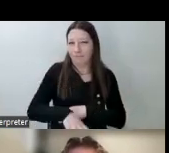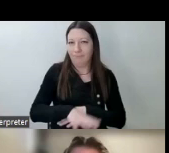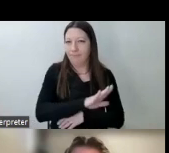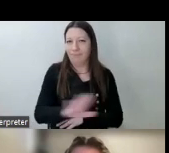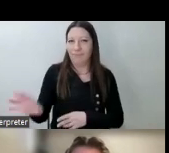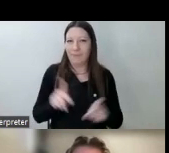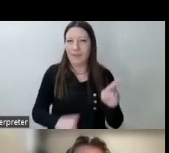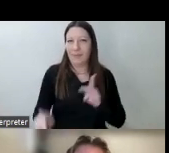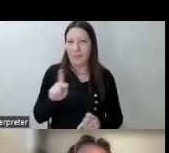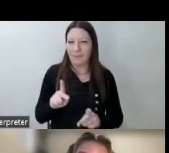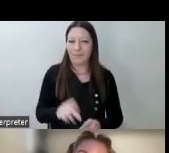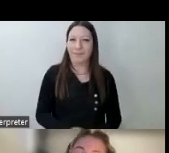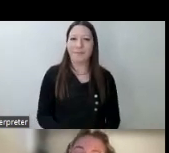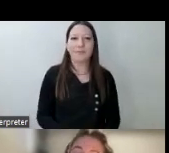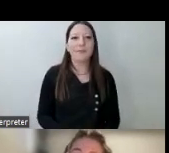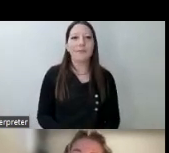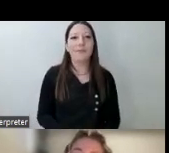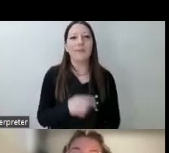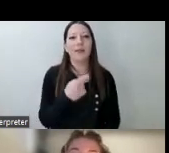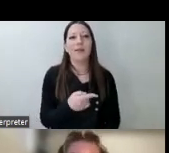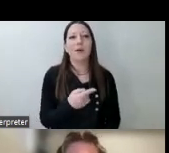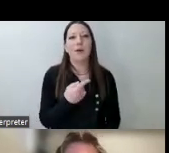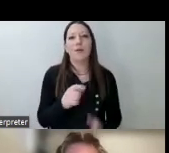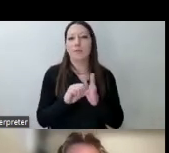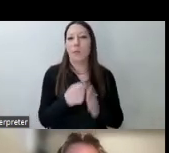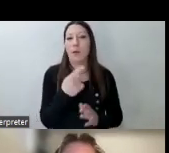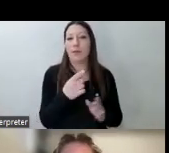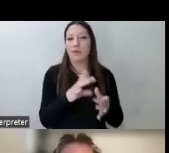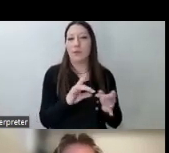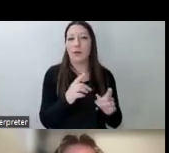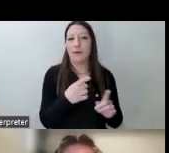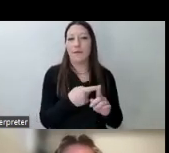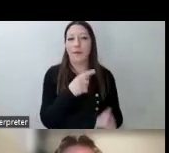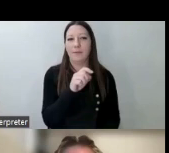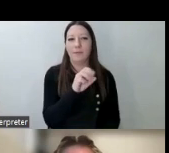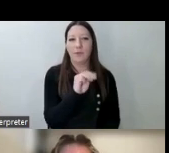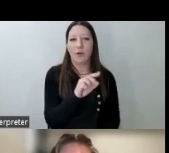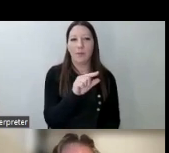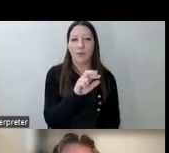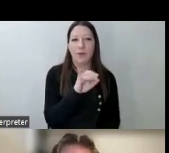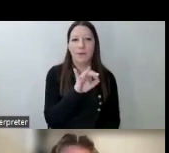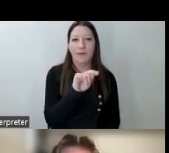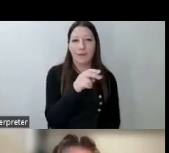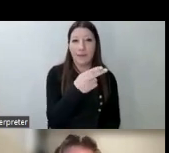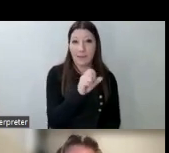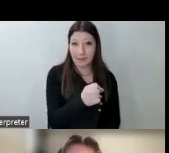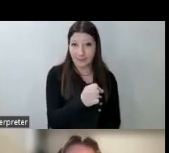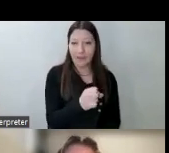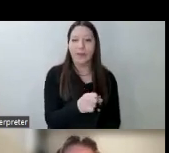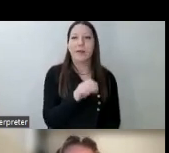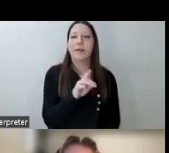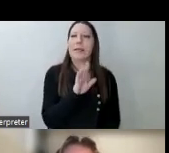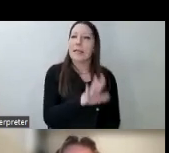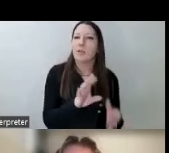Tom Griffiths. Both of these were taken from an article about water. So although they're not explicitly tied to my work on wildfires, I think